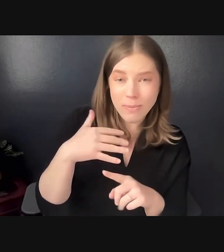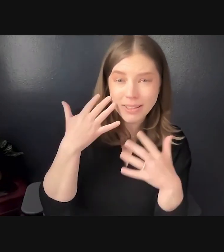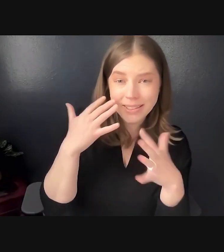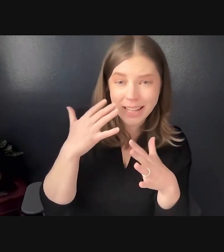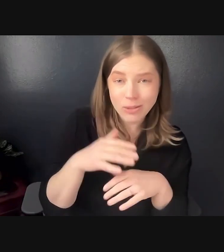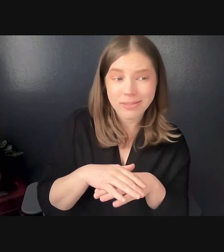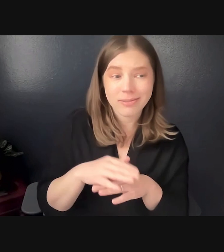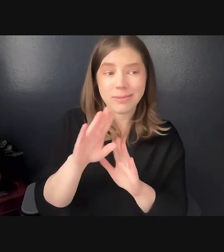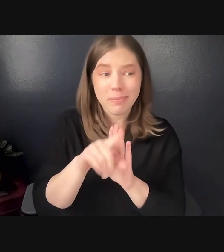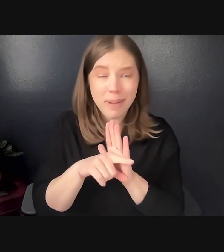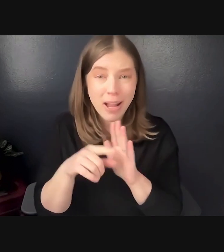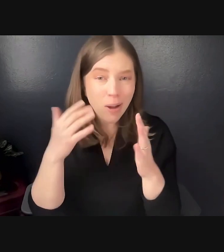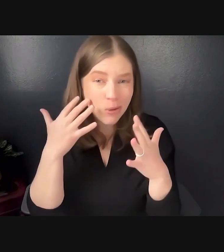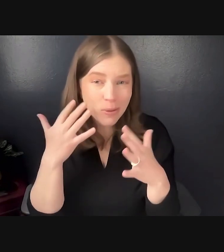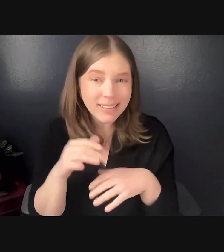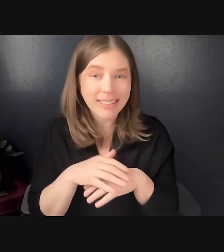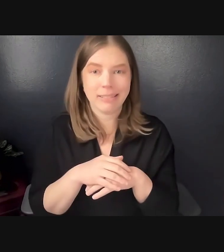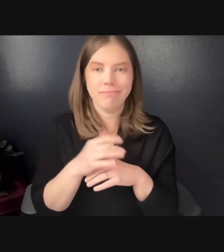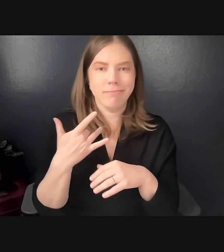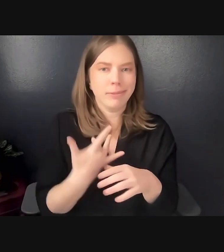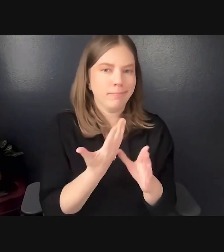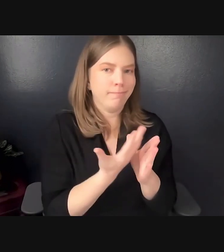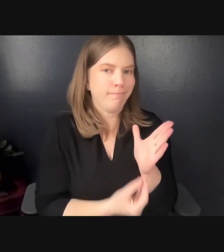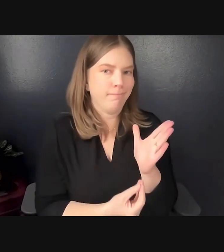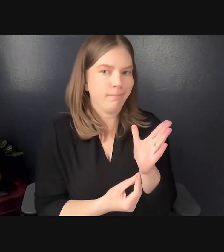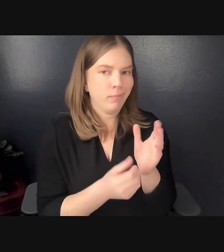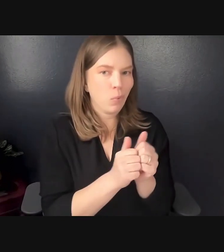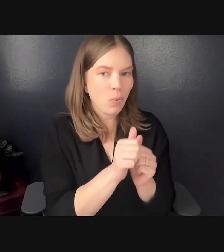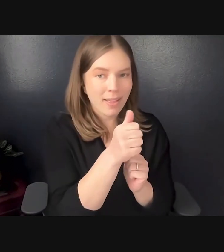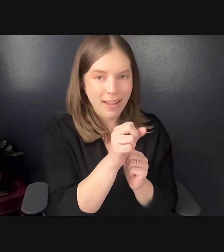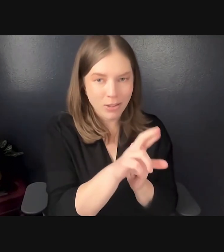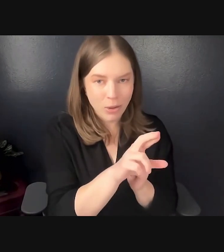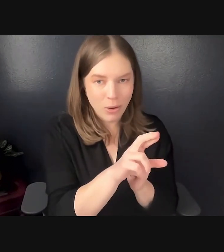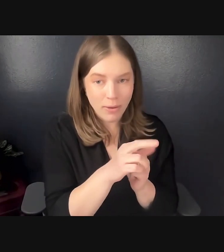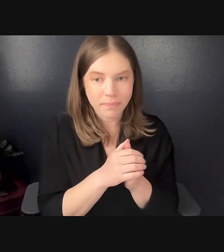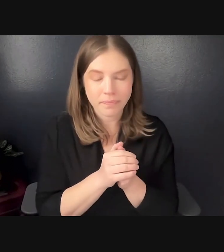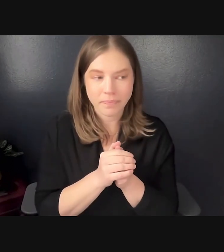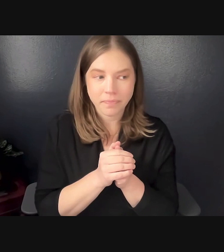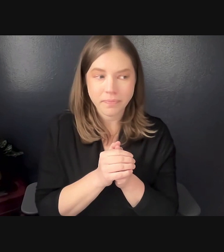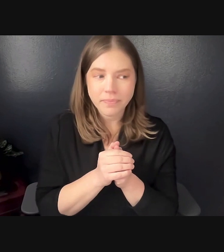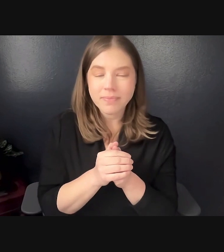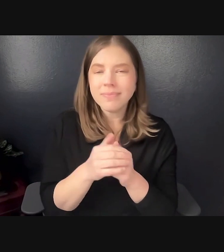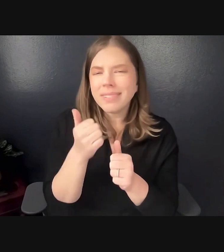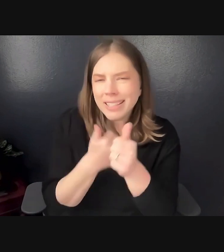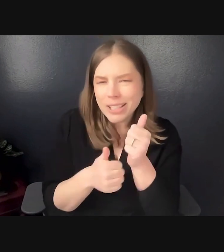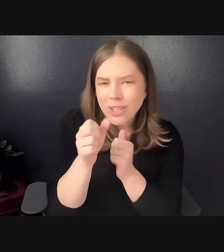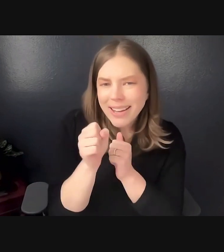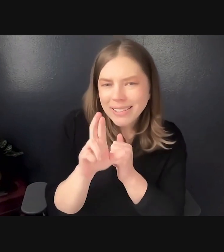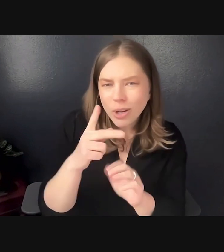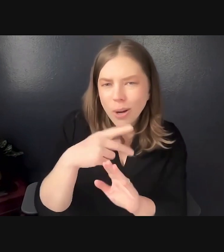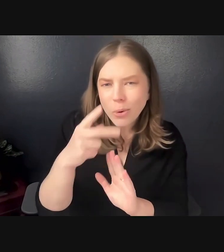Finally, here, and fifth, we have environmental sounds or background noises. that is often left